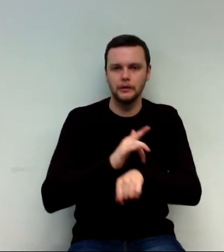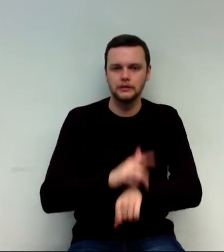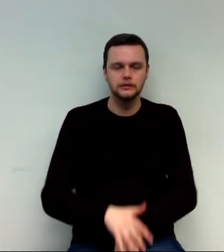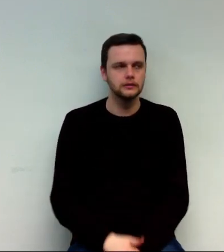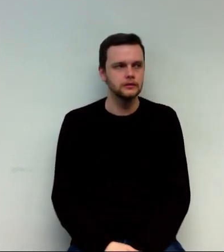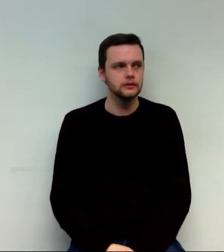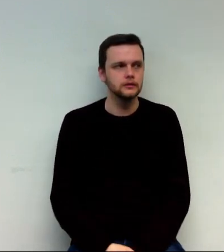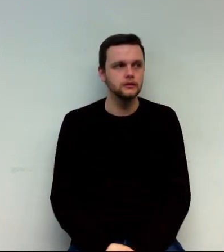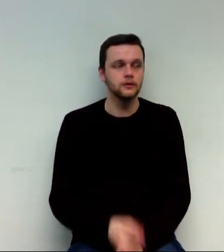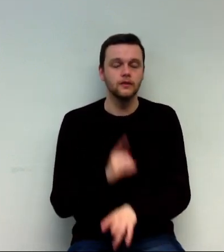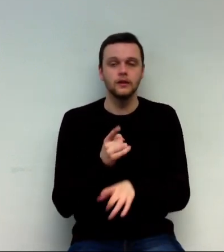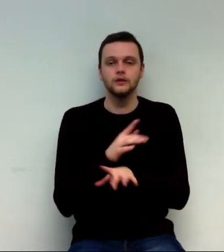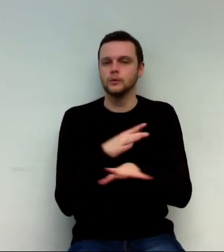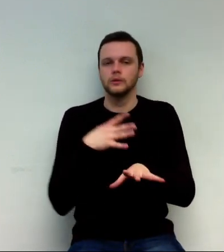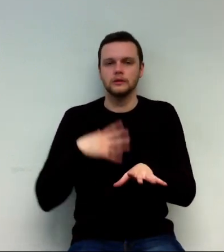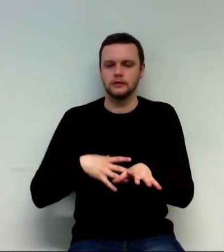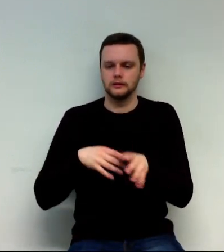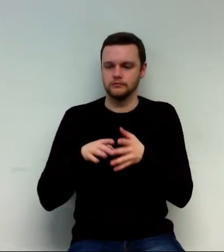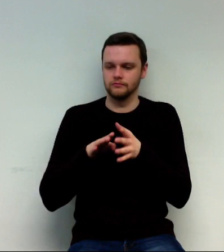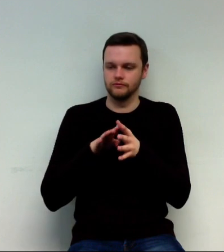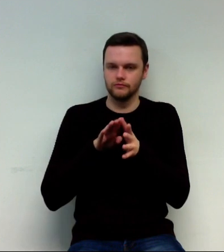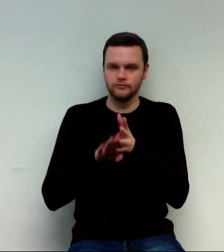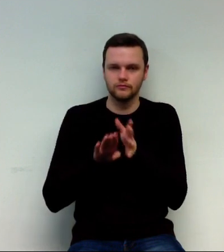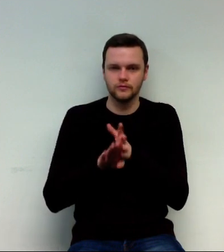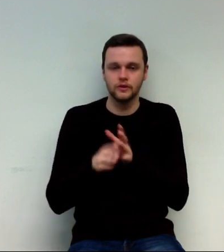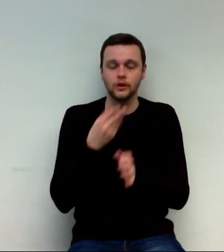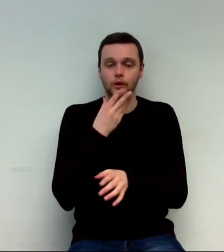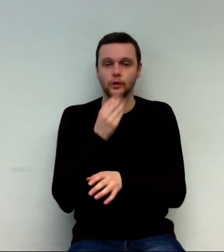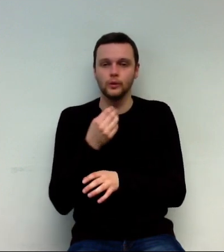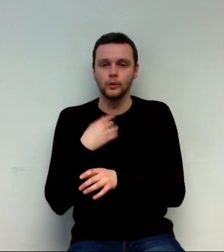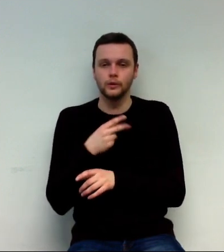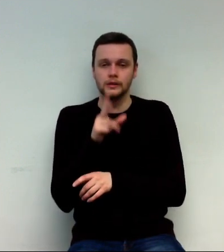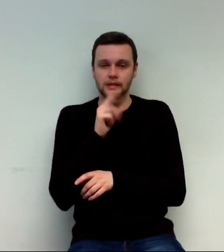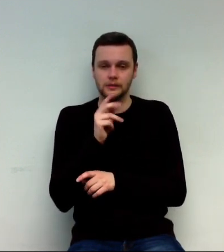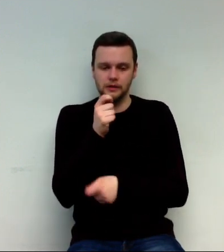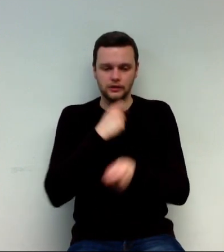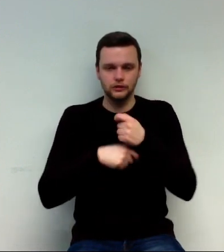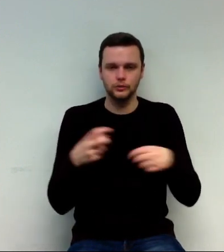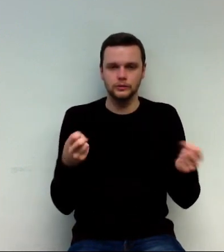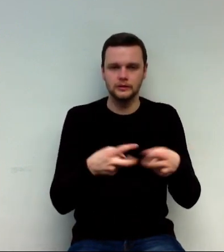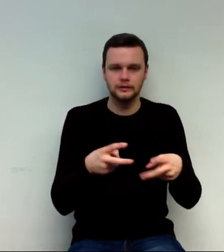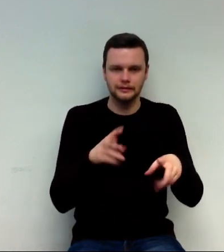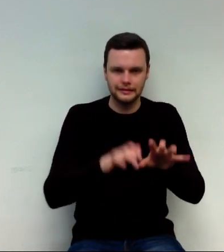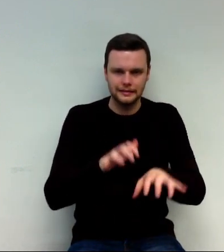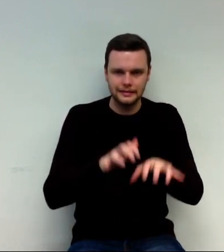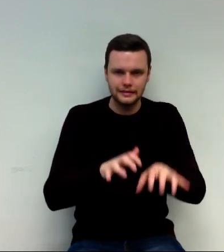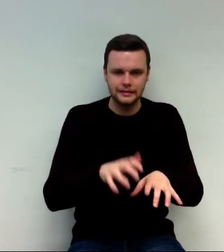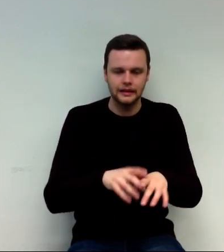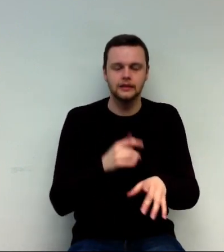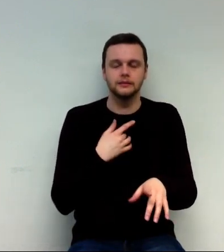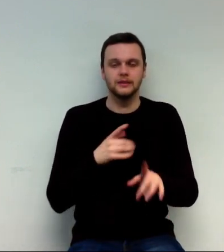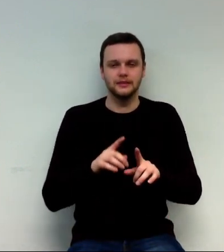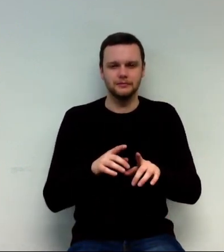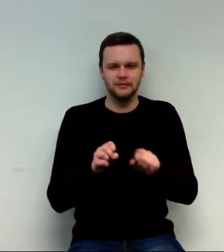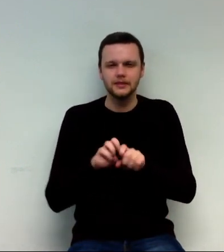wouldn't get a trained captioner, you'd get a speech-to-text reporter who's similar but also